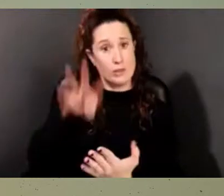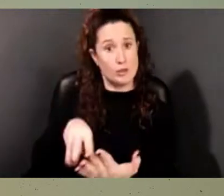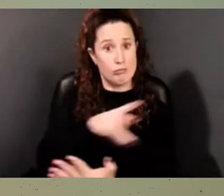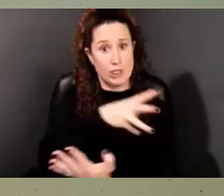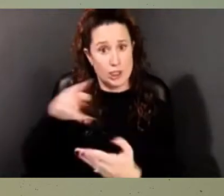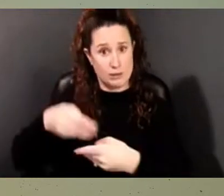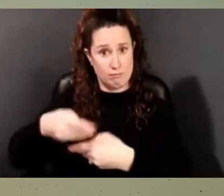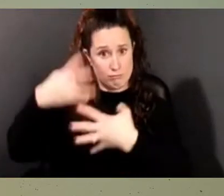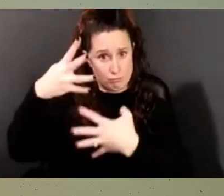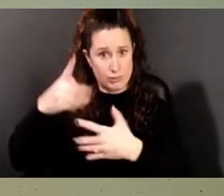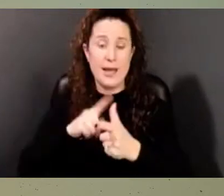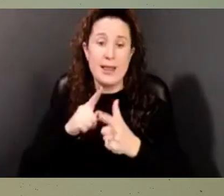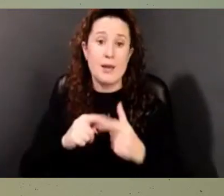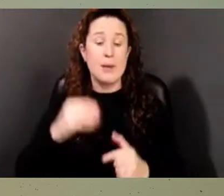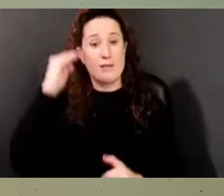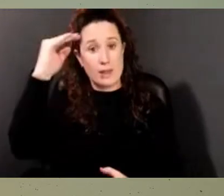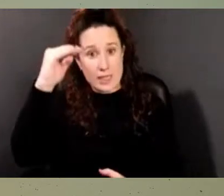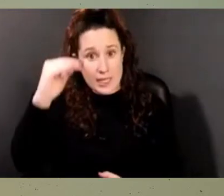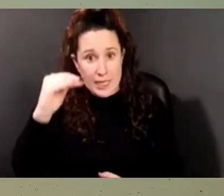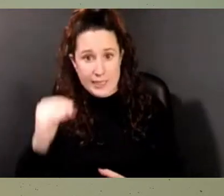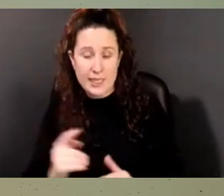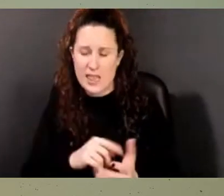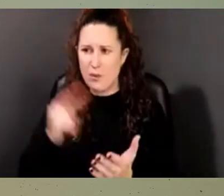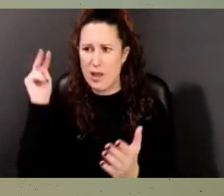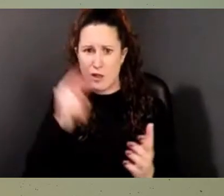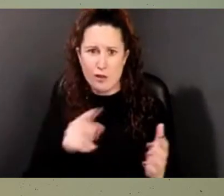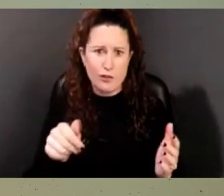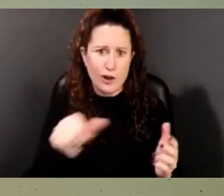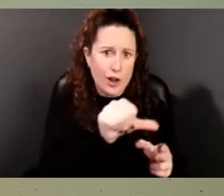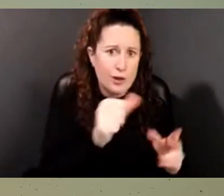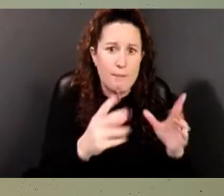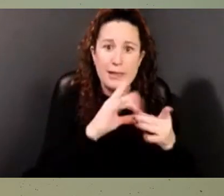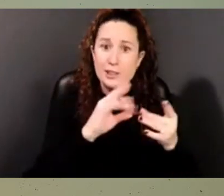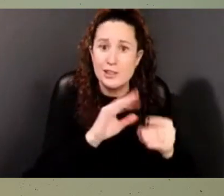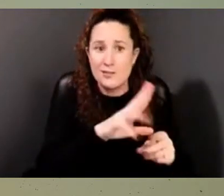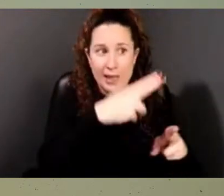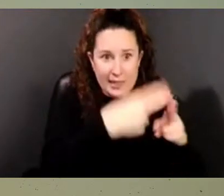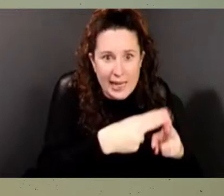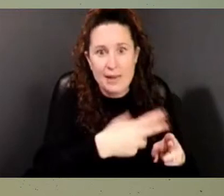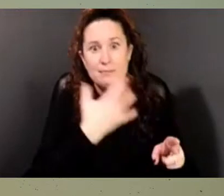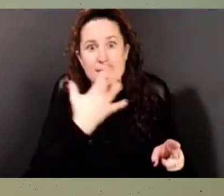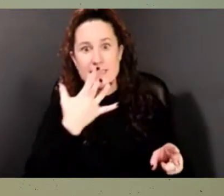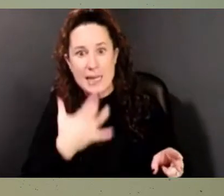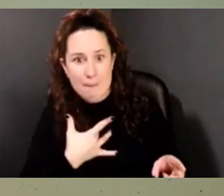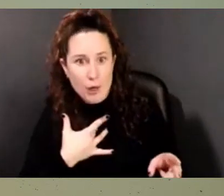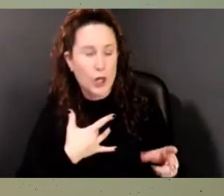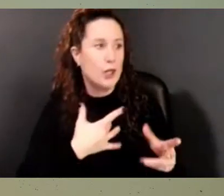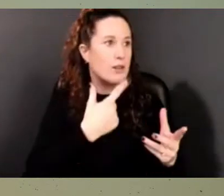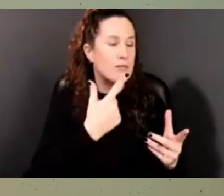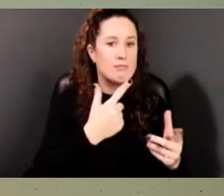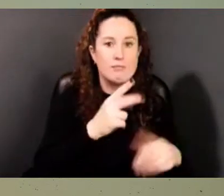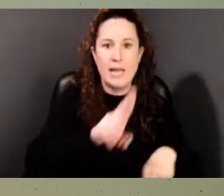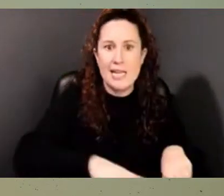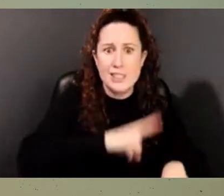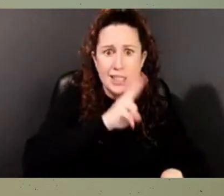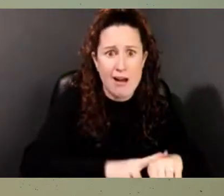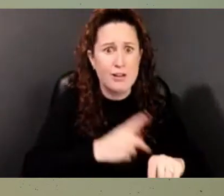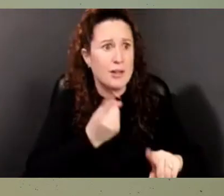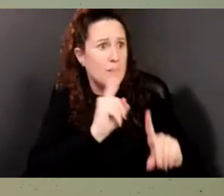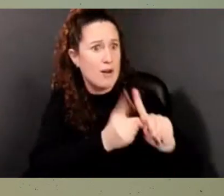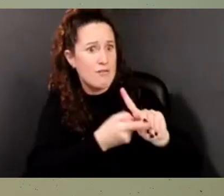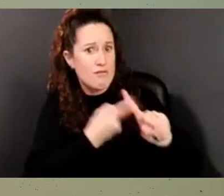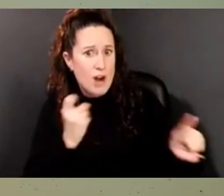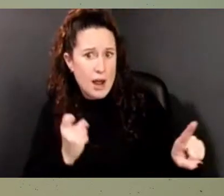alphabetically. We cross-referenced those dates, ages, genealogy, and names to figure out where a single individual